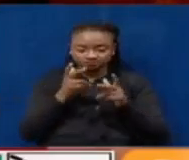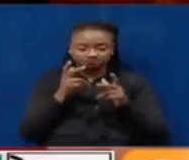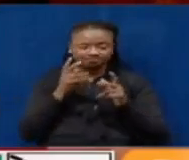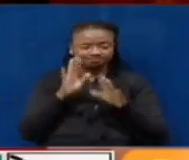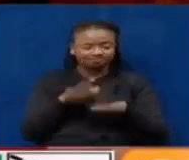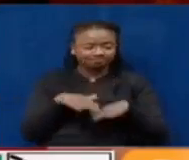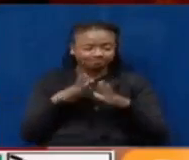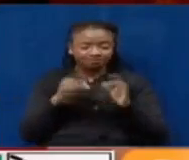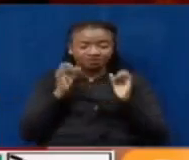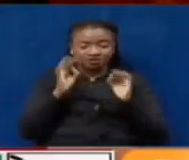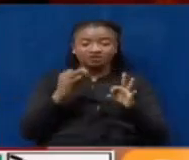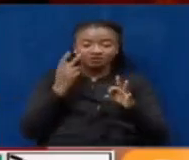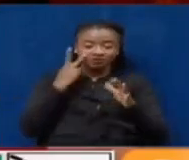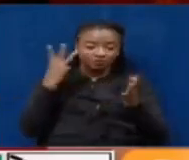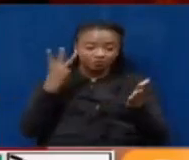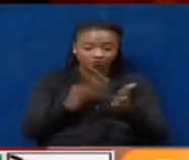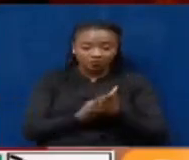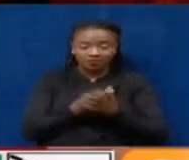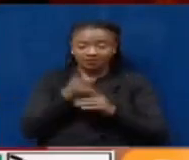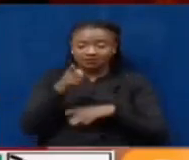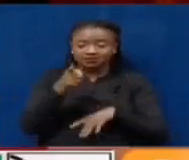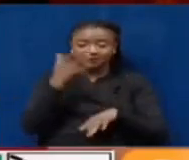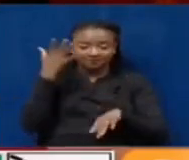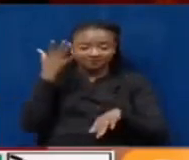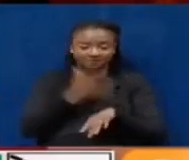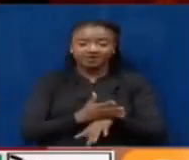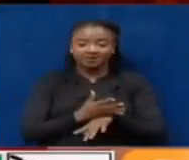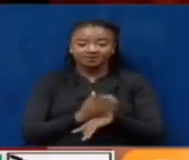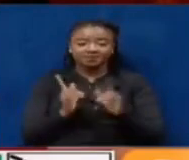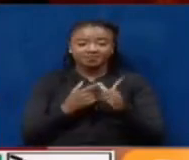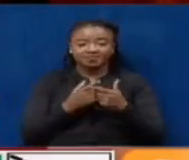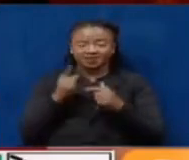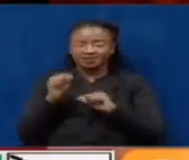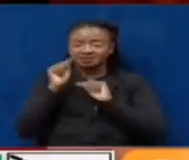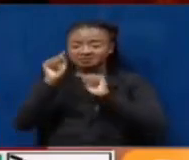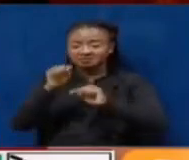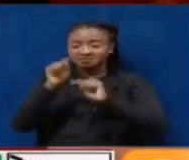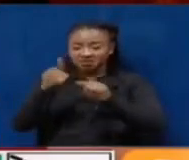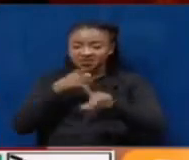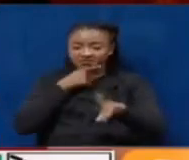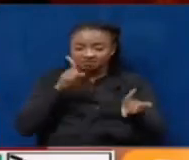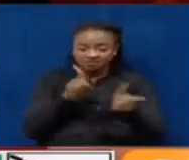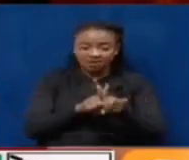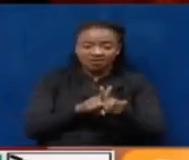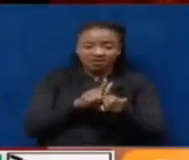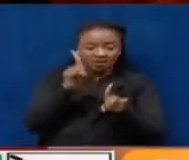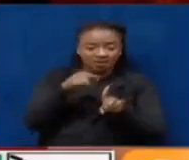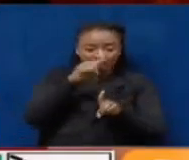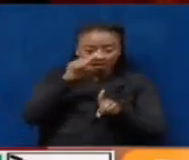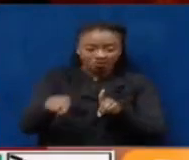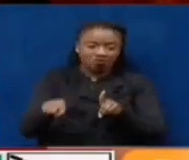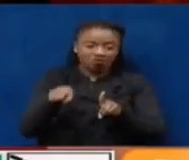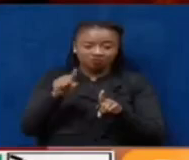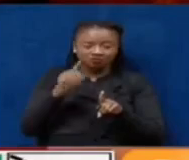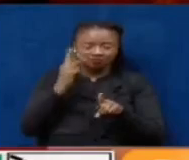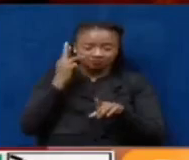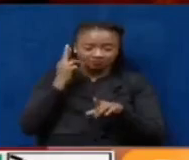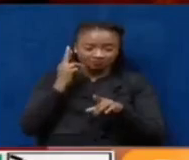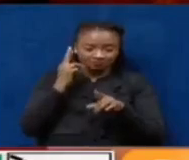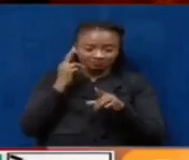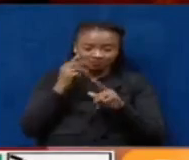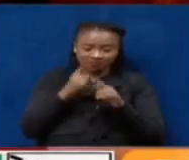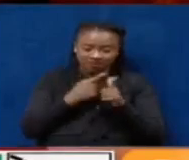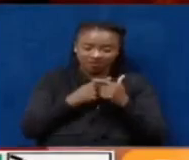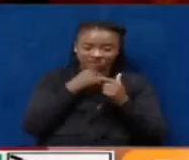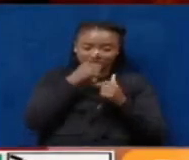a false witness and has accused his brother falsely, then you, the judges, shall